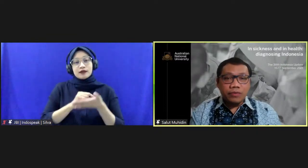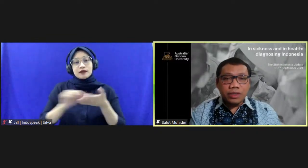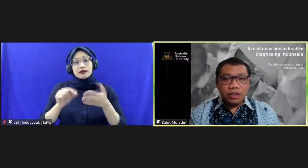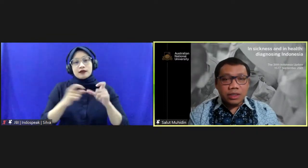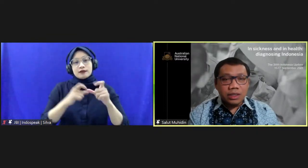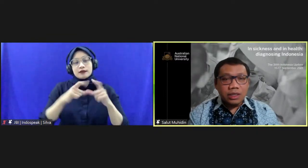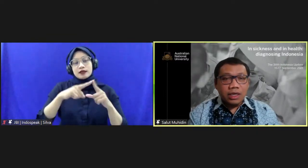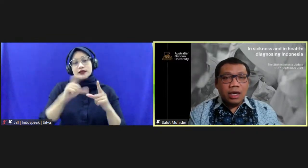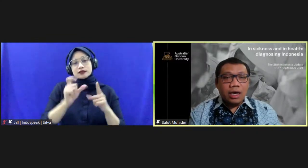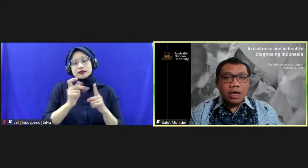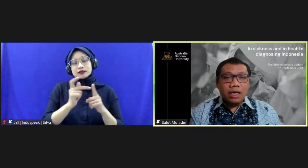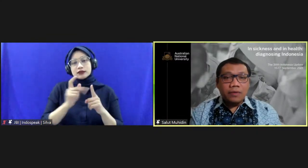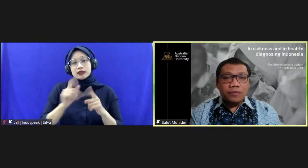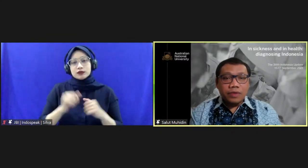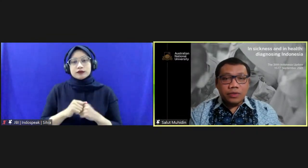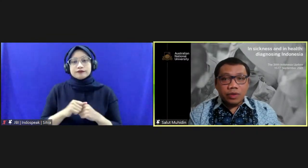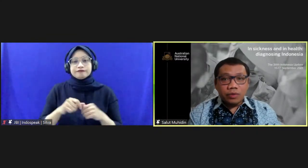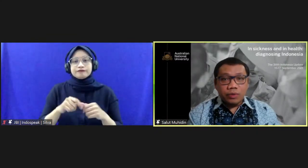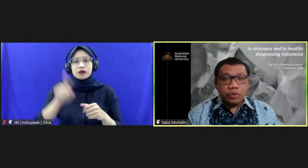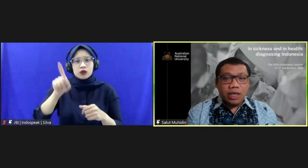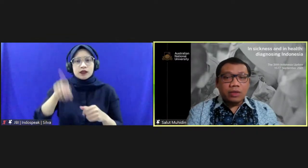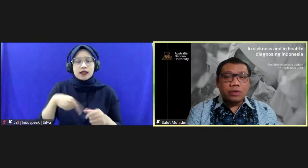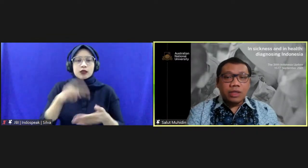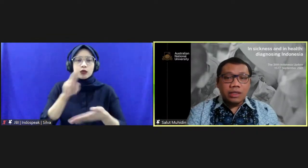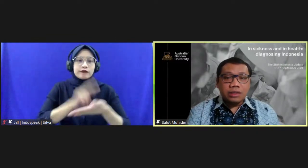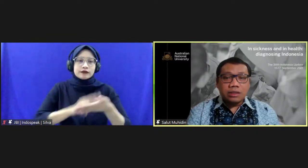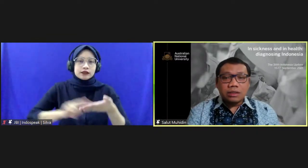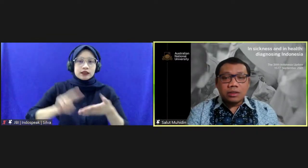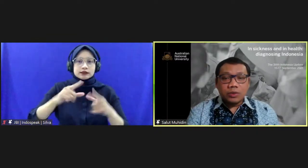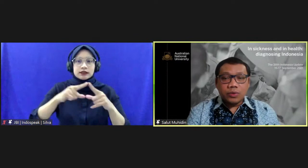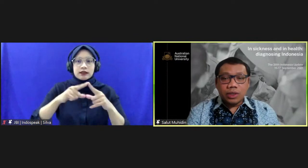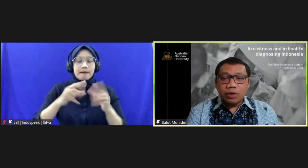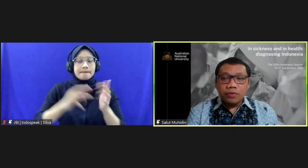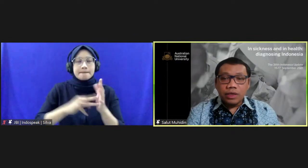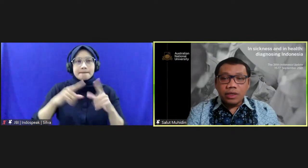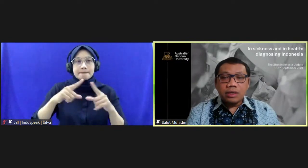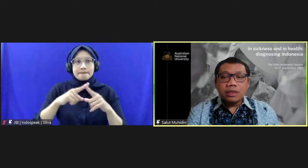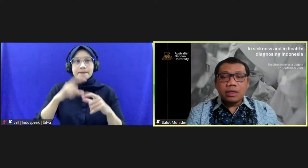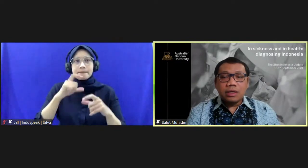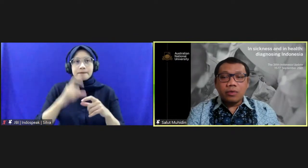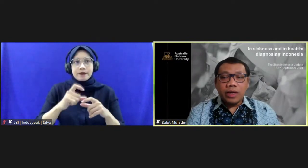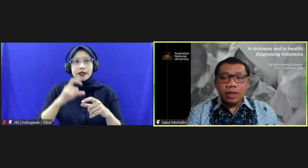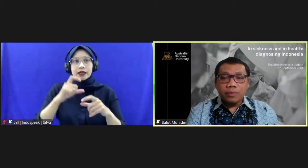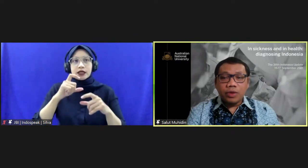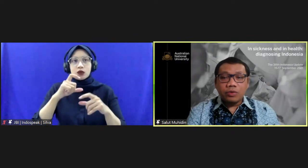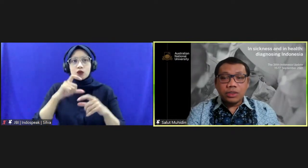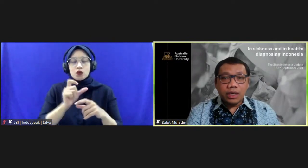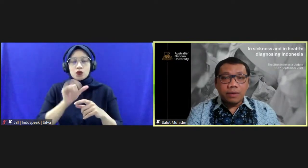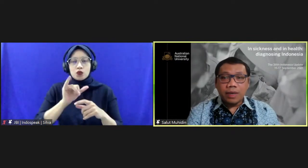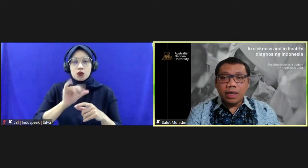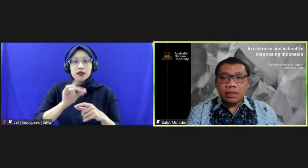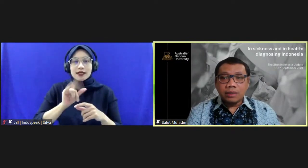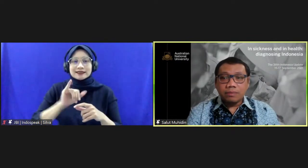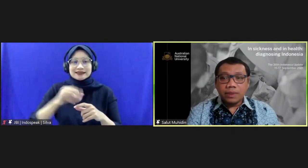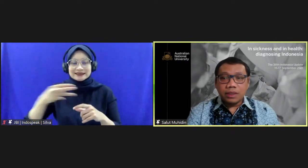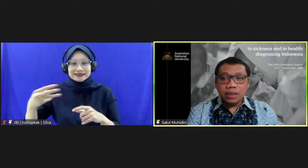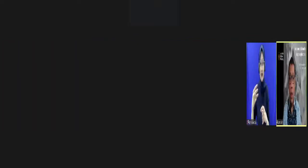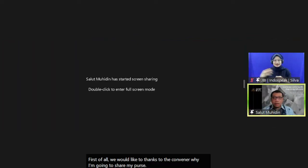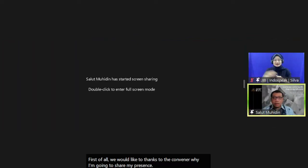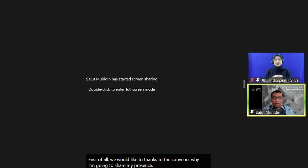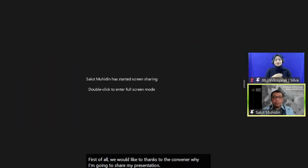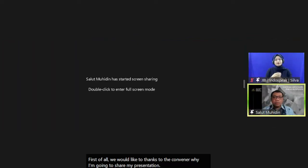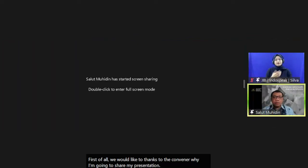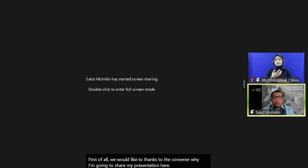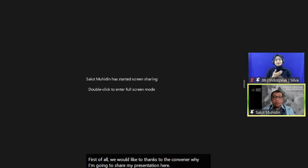Macquarie University. First of all, we would like to thanks to the convener while I'm going to share my